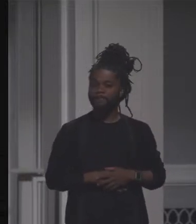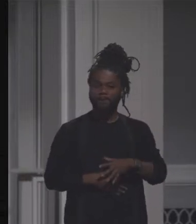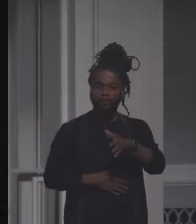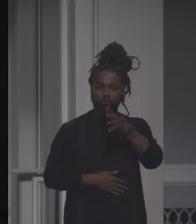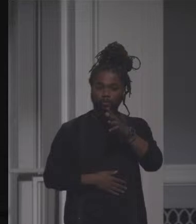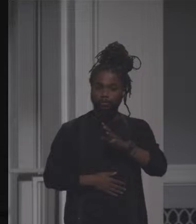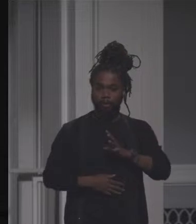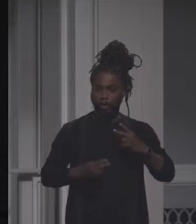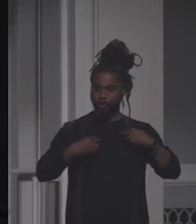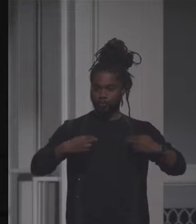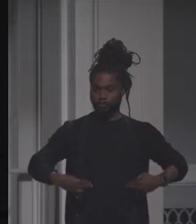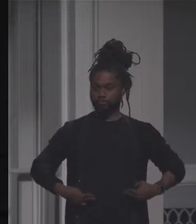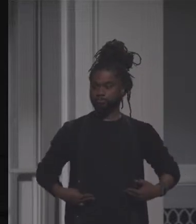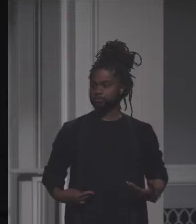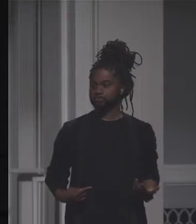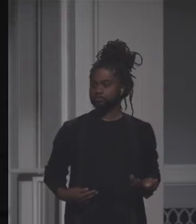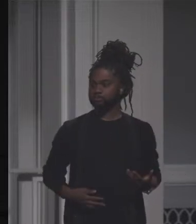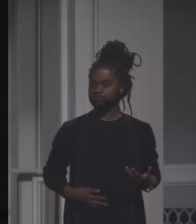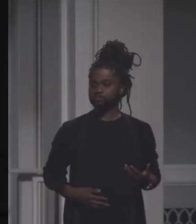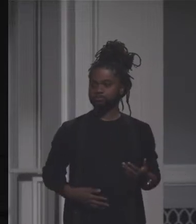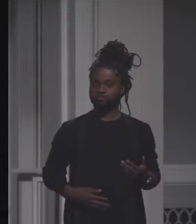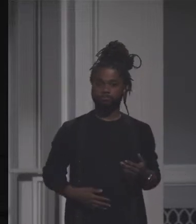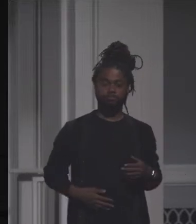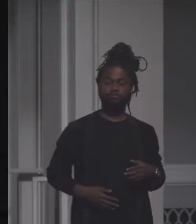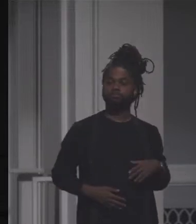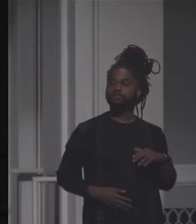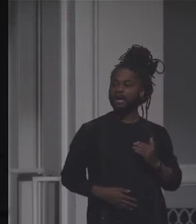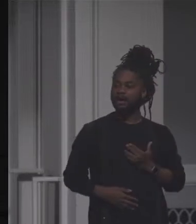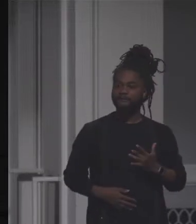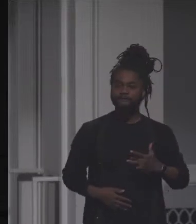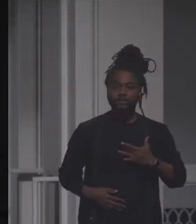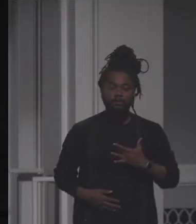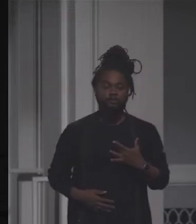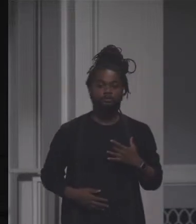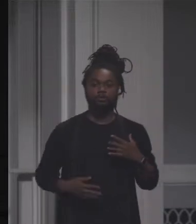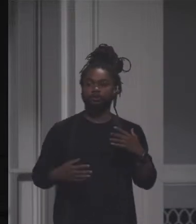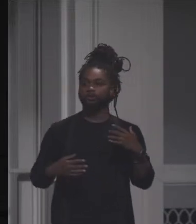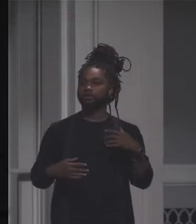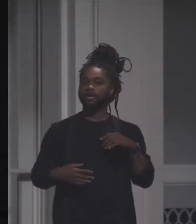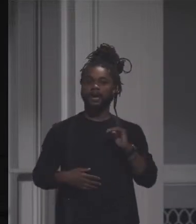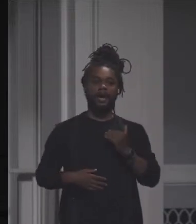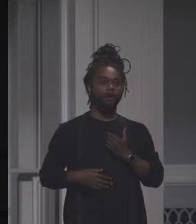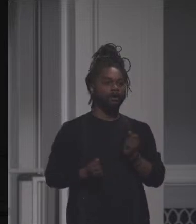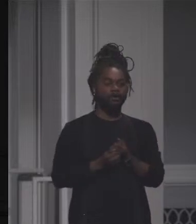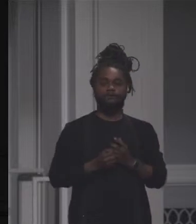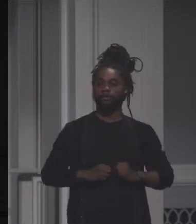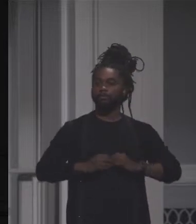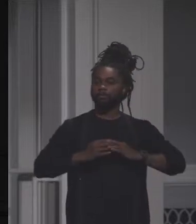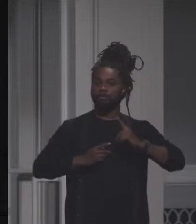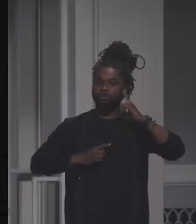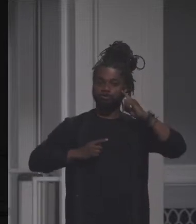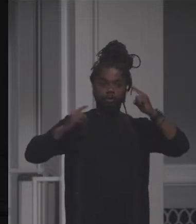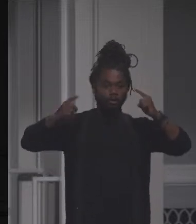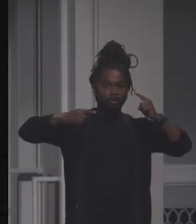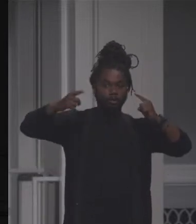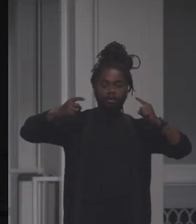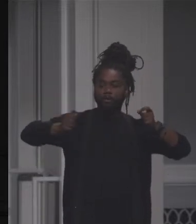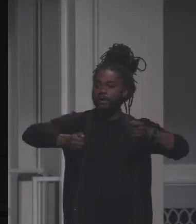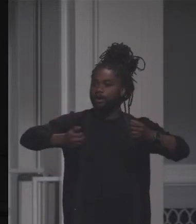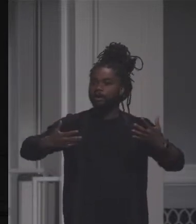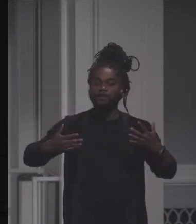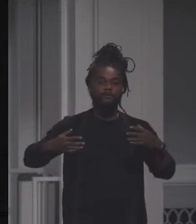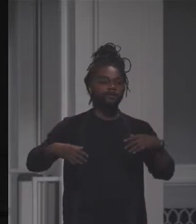human. Our sensory apparatus, our brain architecture, our thought processes, our hopes,